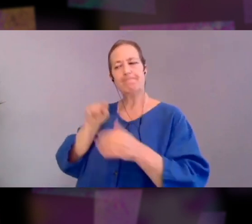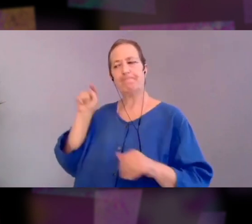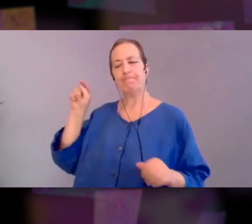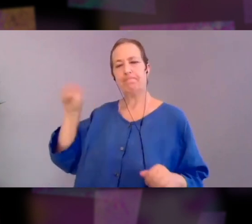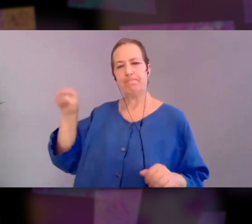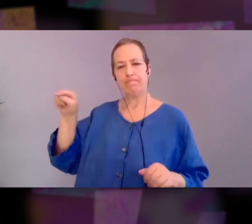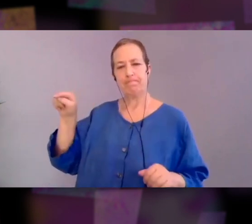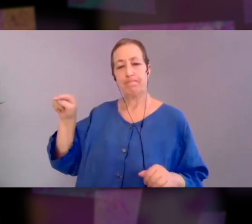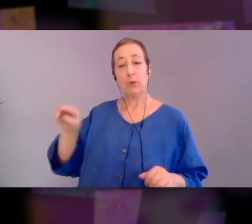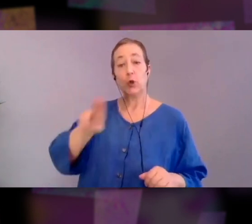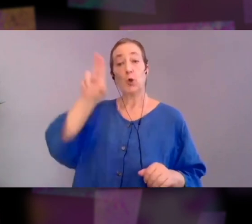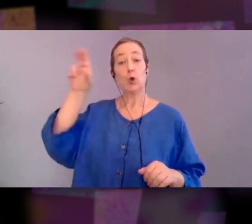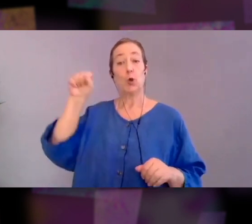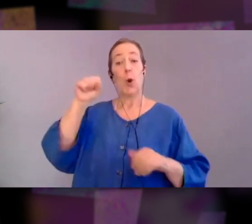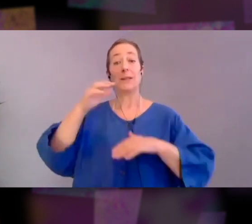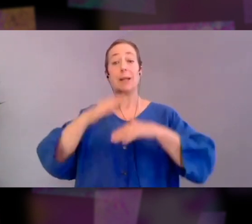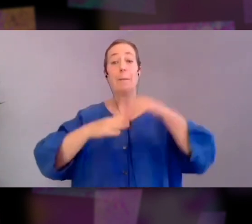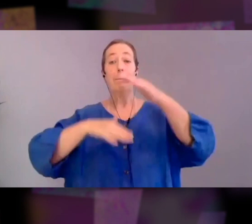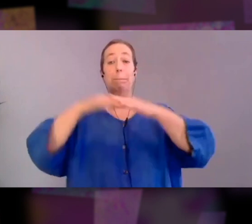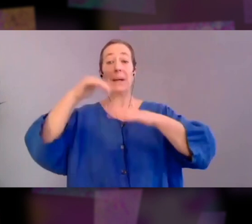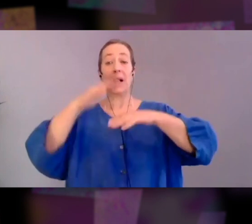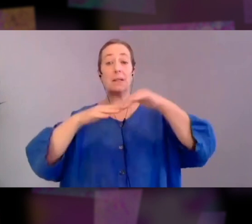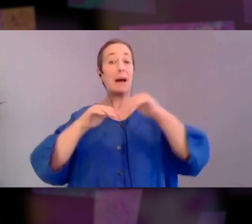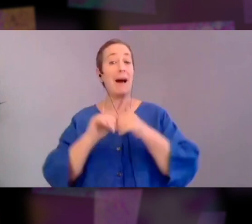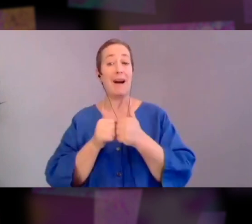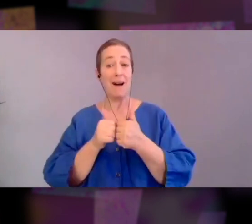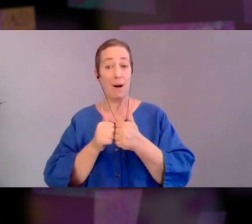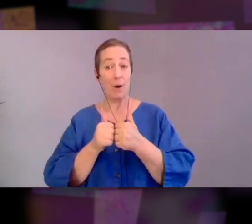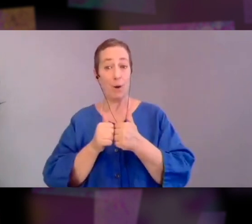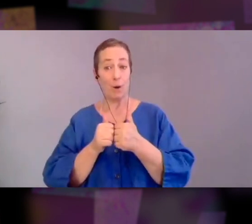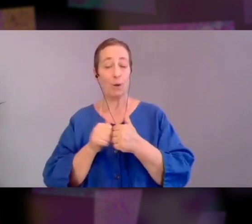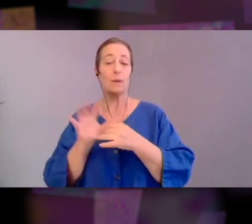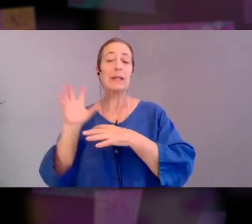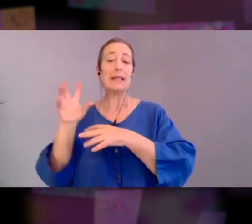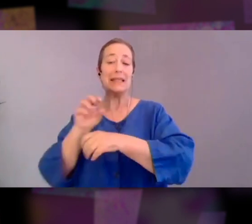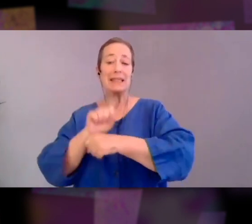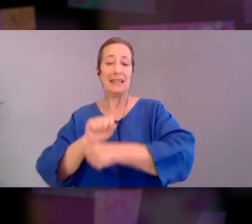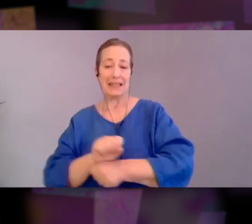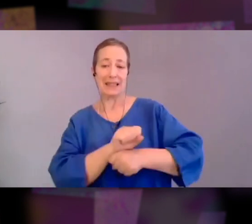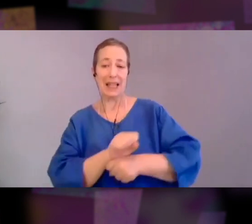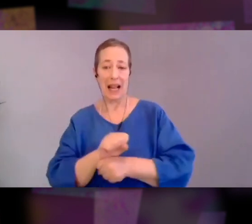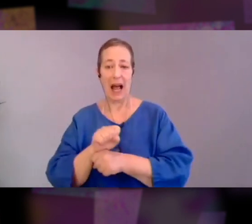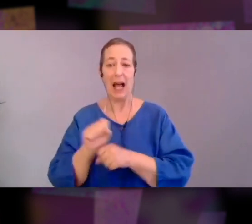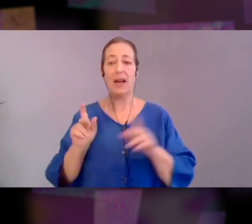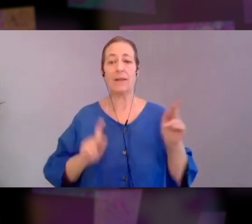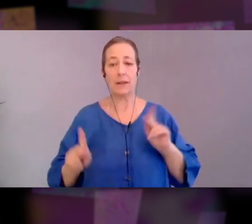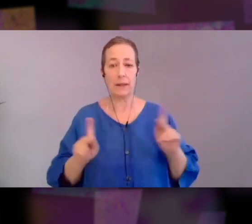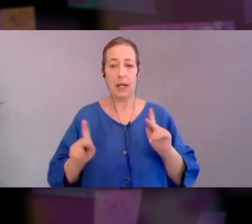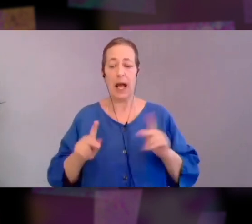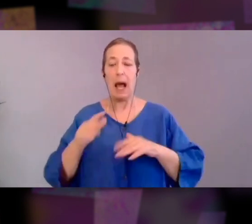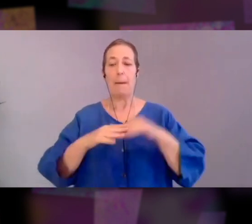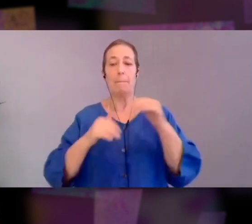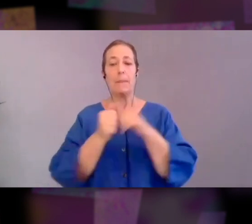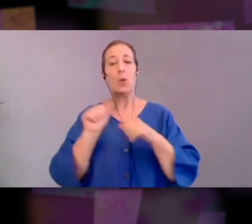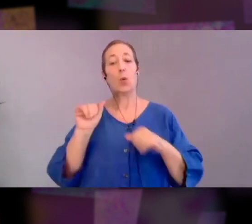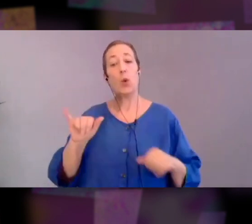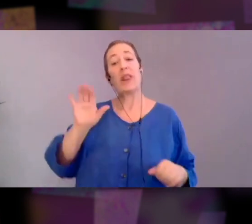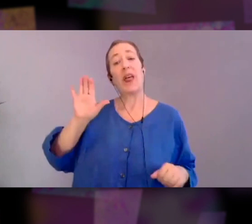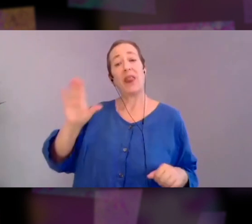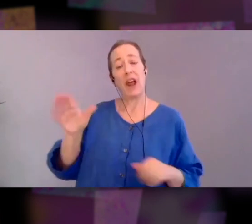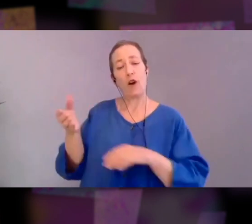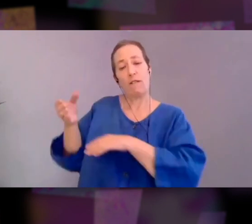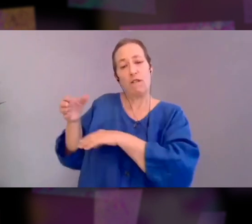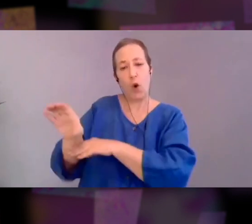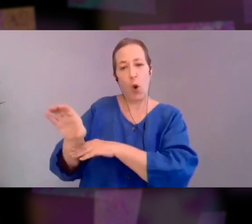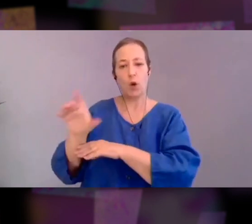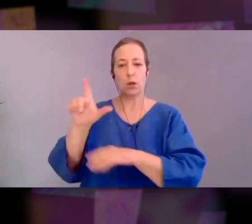States was financed by the sale of enslaved humans and built with their forced labor. I believe